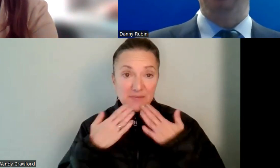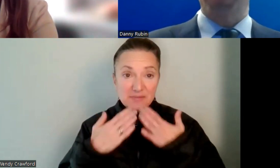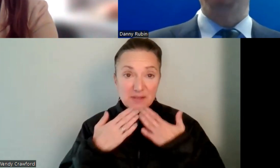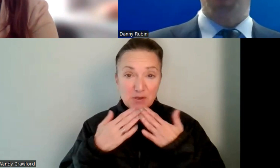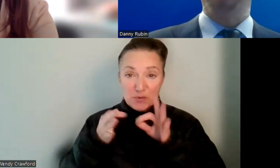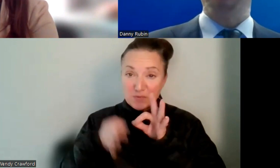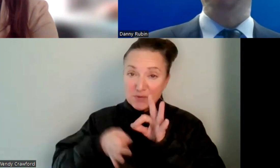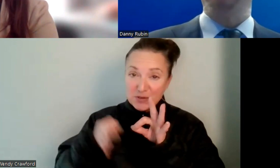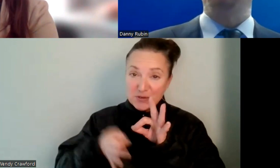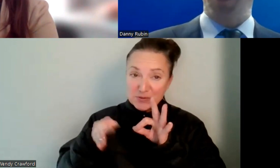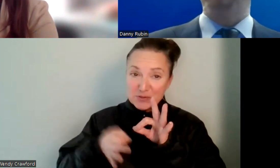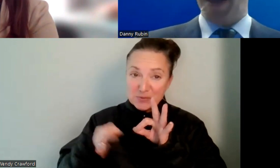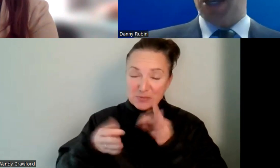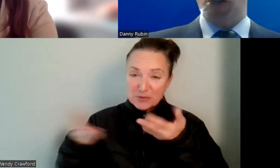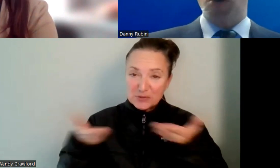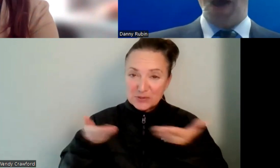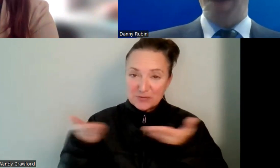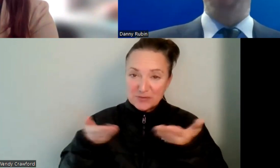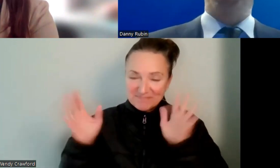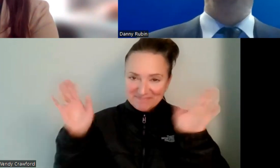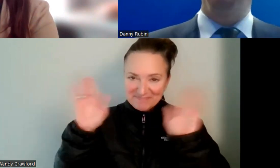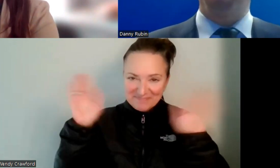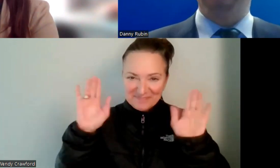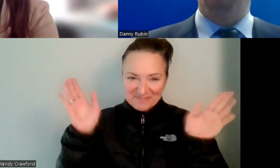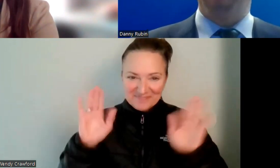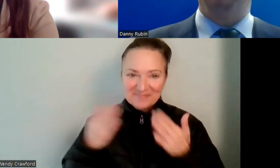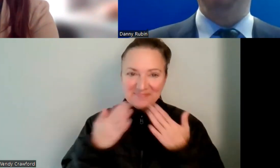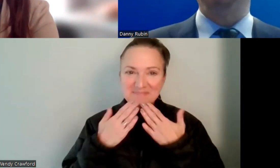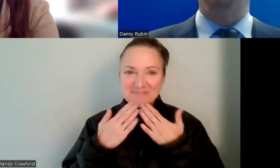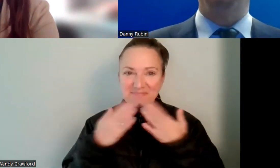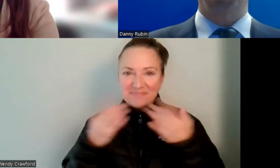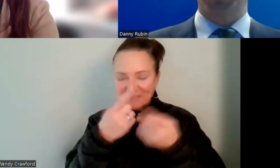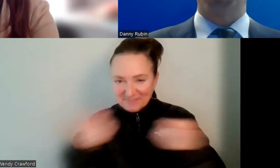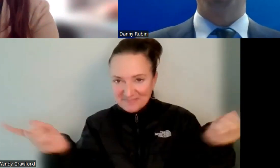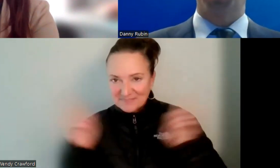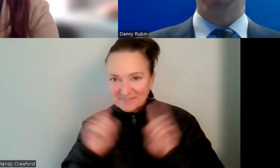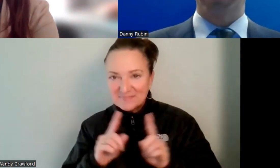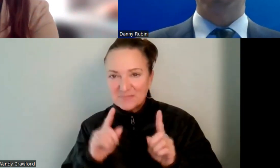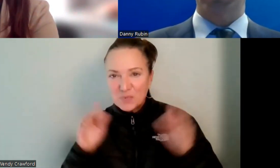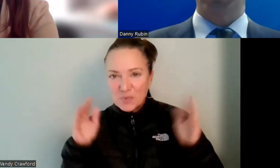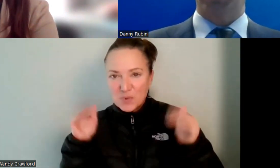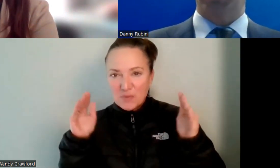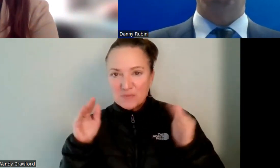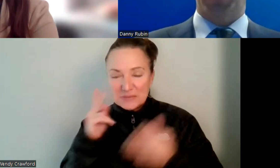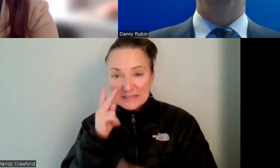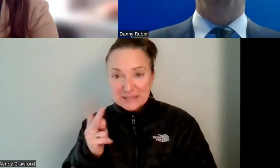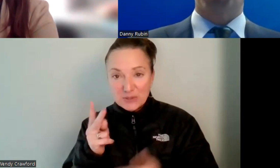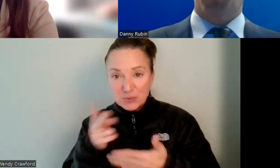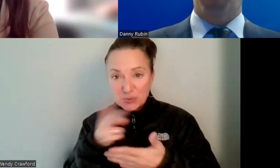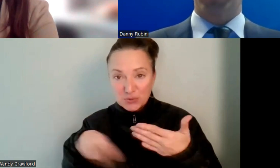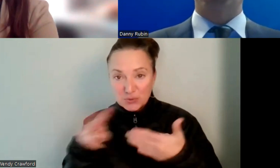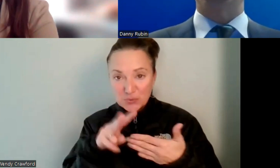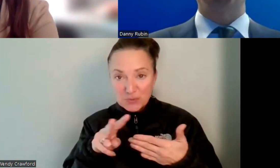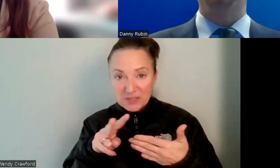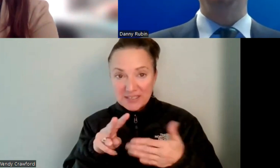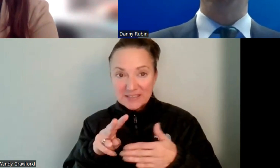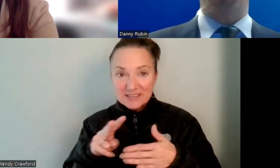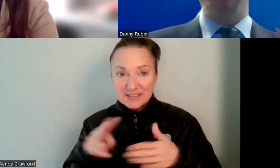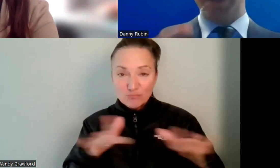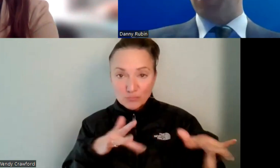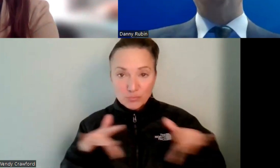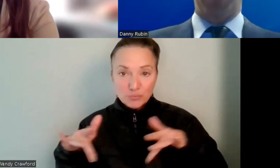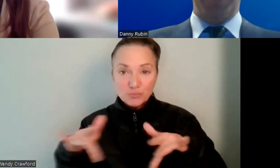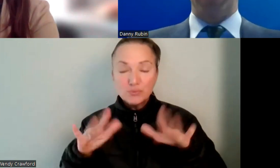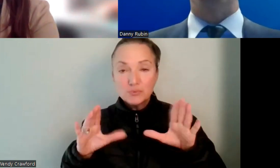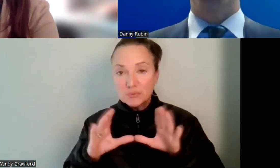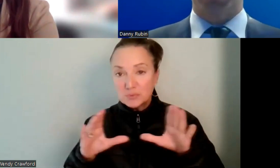for your services as well. Thank you out there for being with us. I hope we'll see you in 2 weeks. Look out for the recording and the certificate,